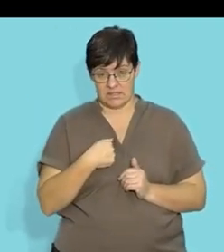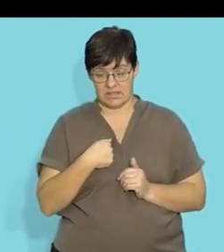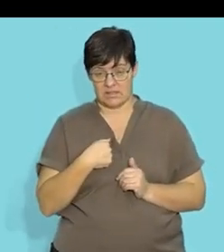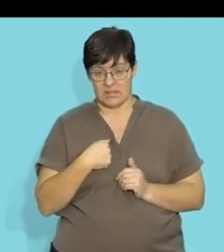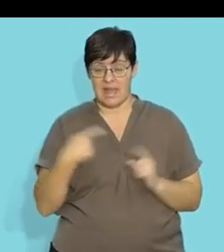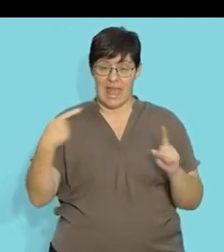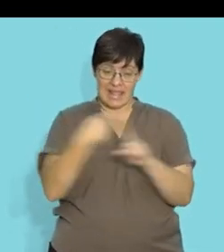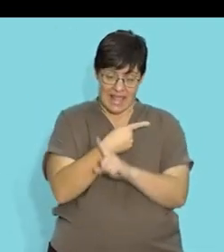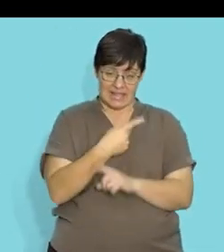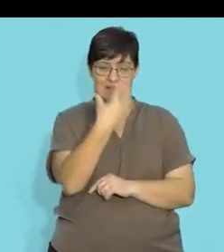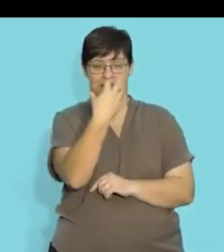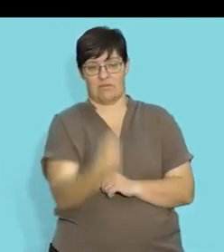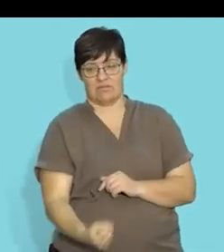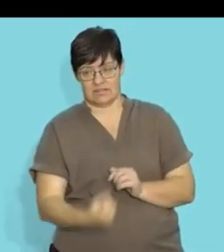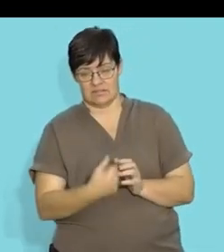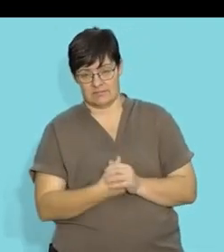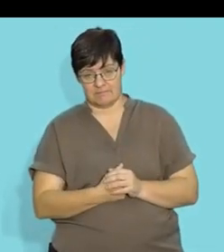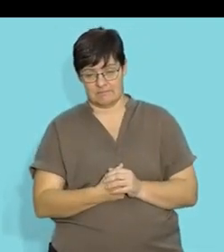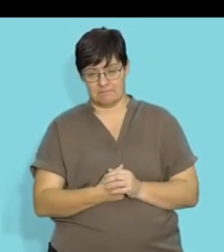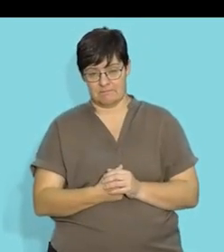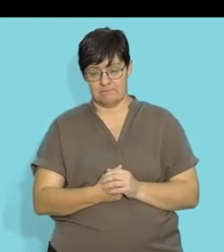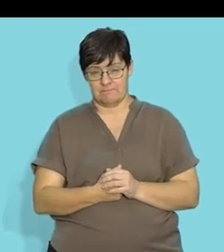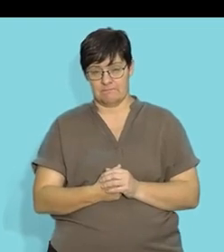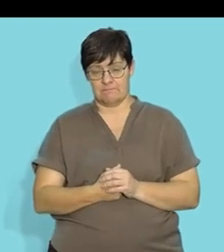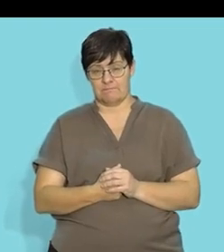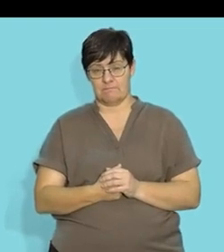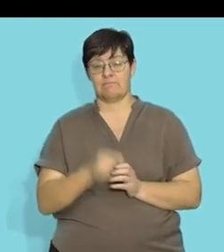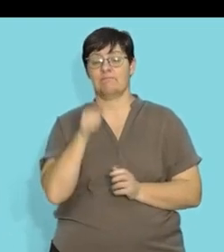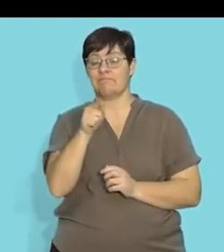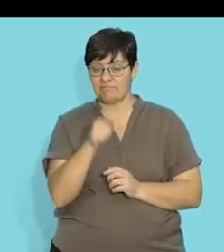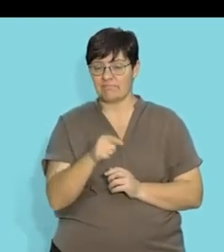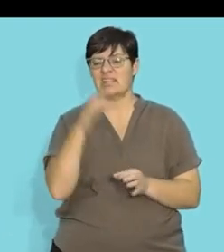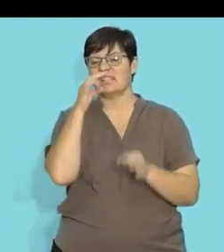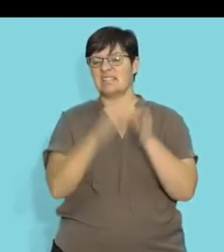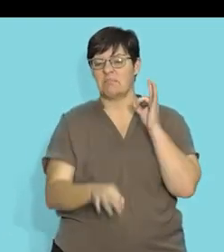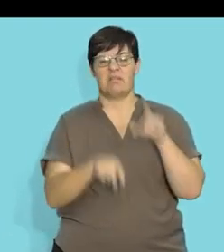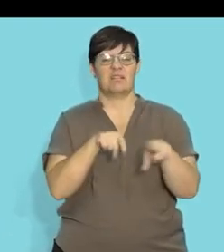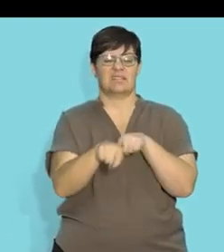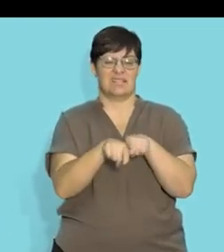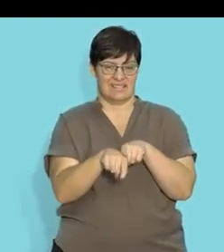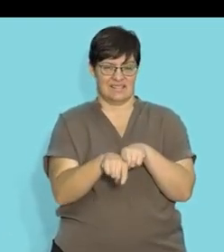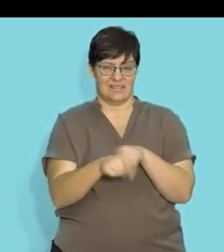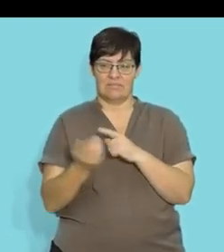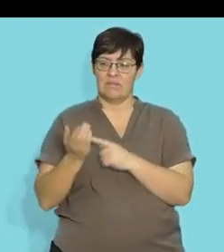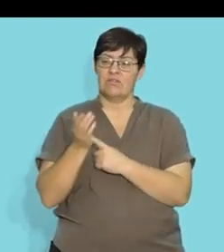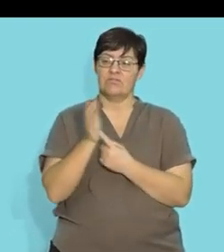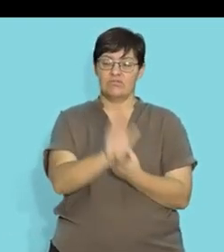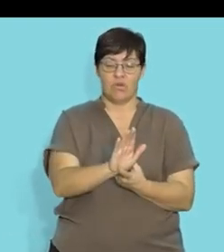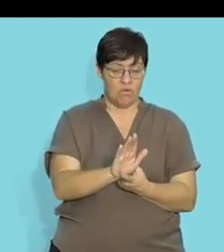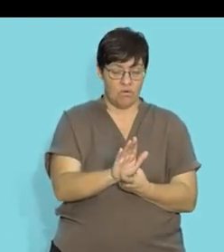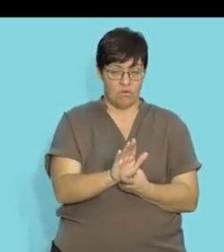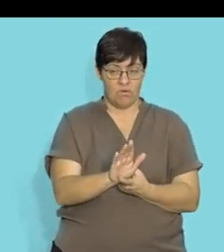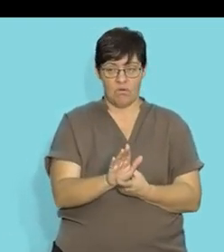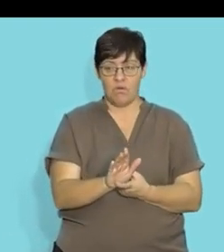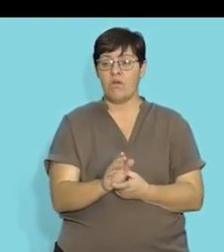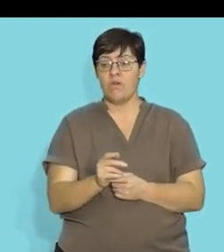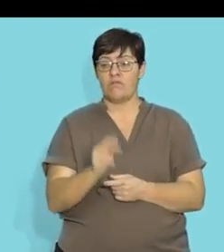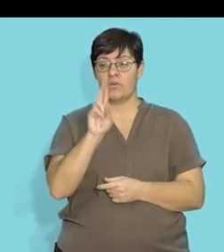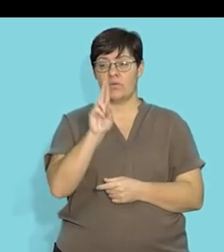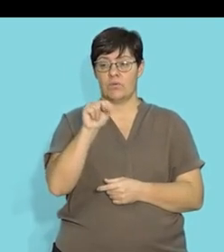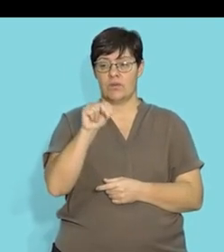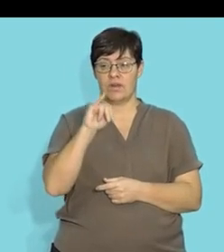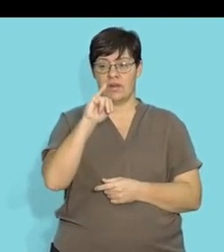and against gravity. So guys, this is a simple experiment showing you what happens